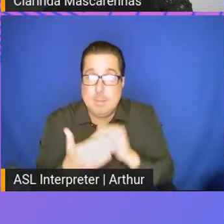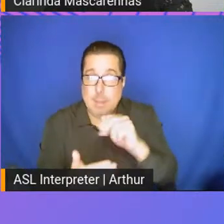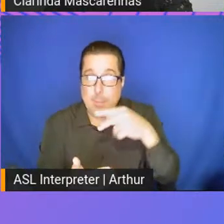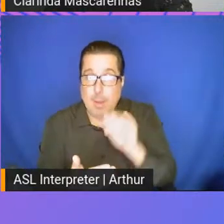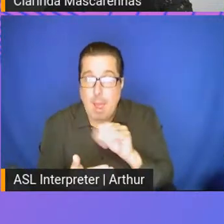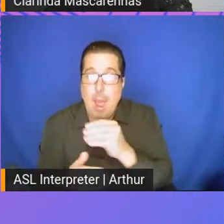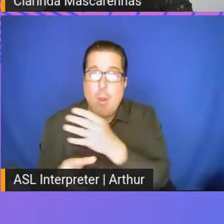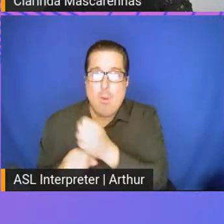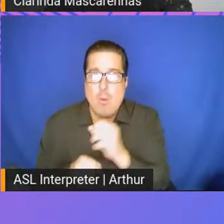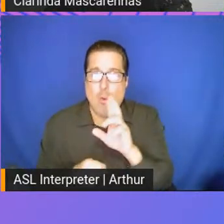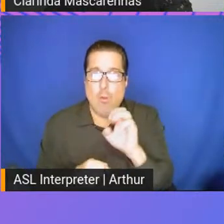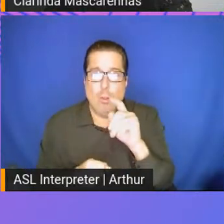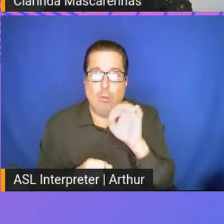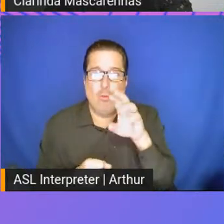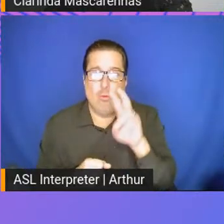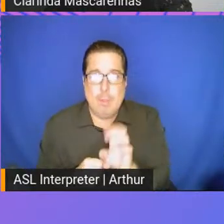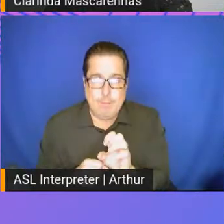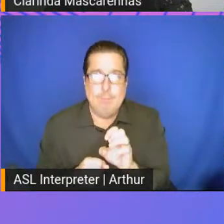the